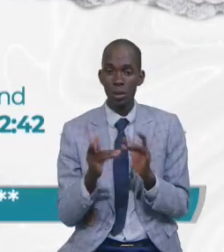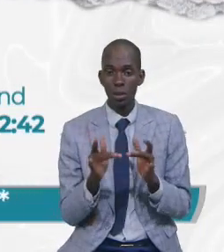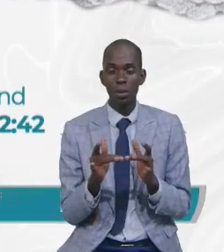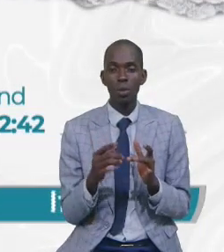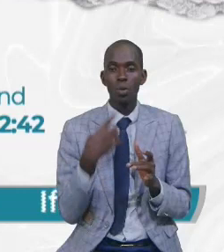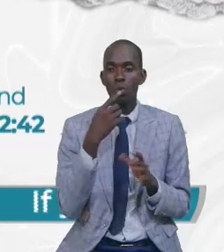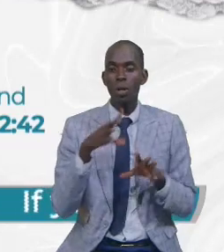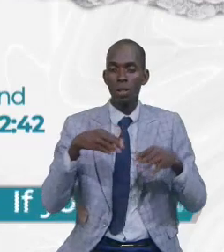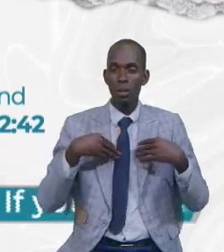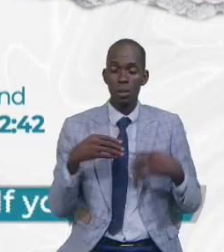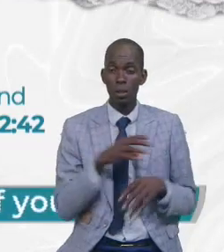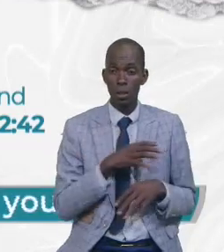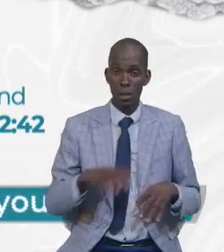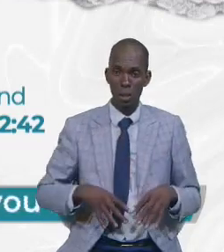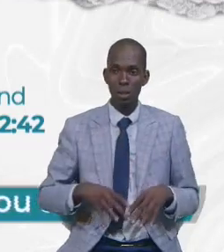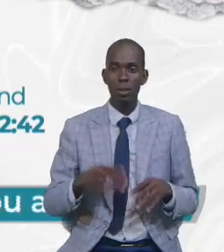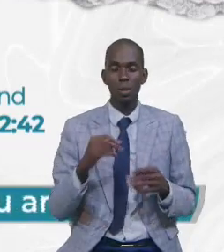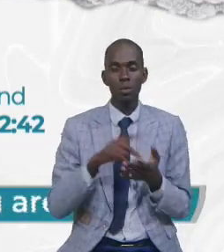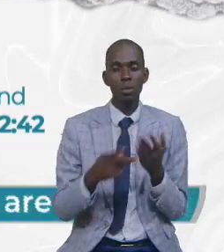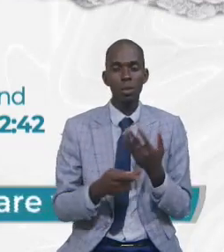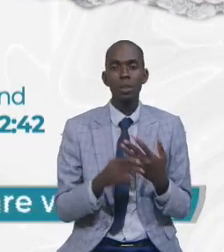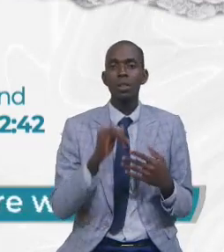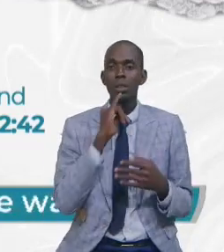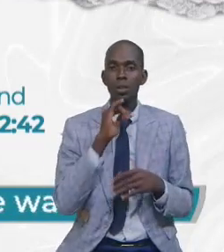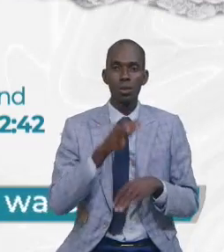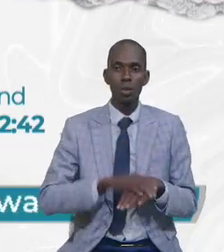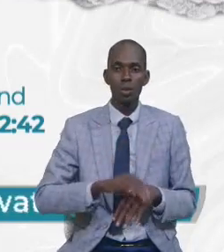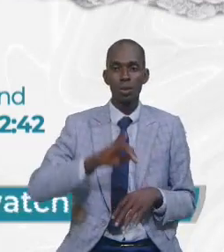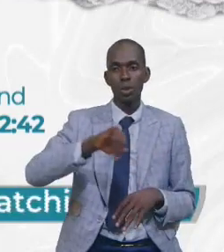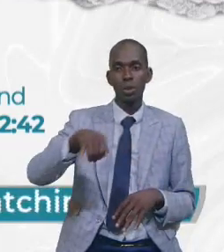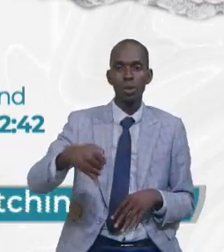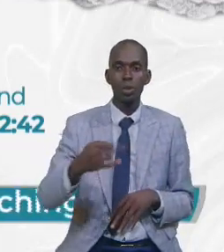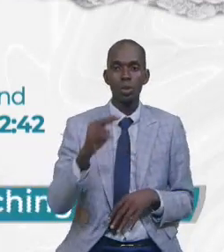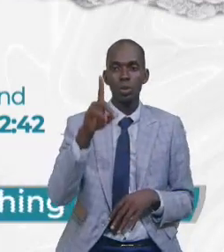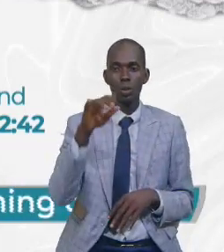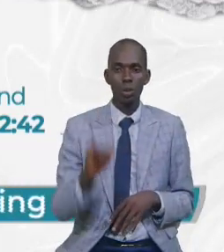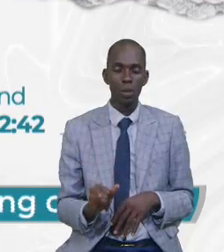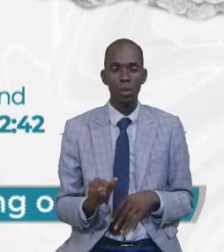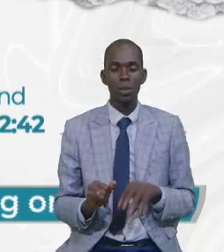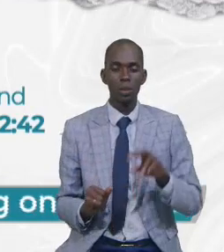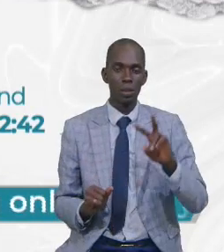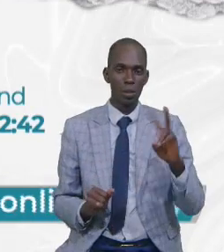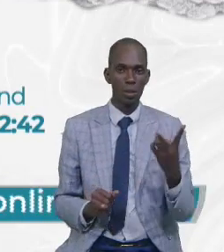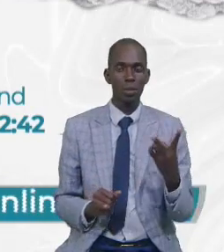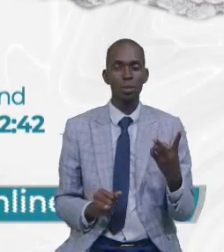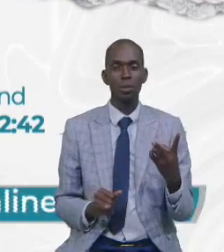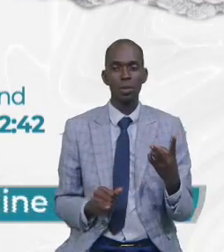Sunday, 2nd July 2023. More details about this will be sent to you,